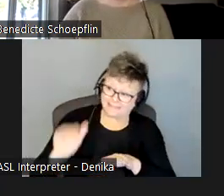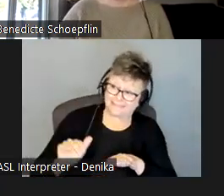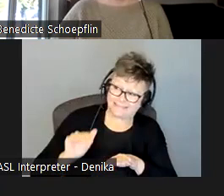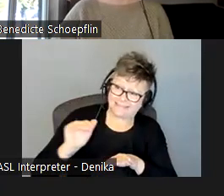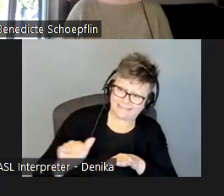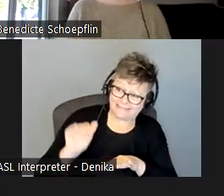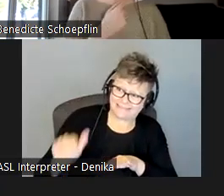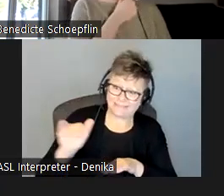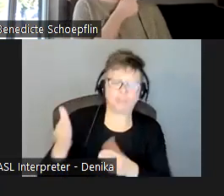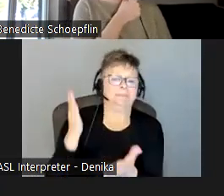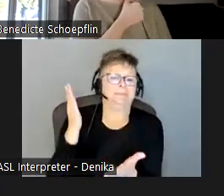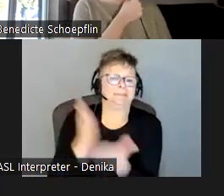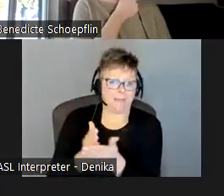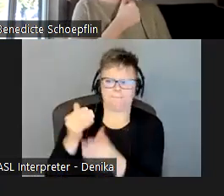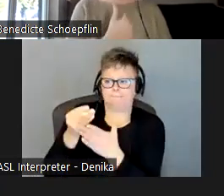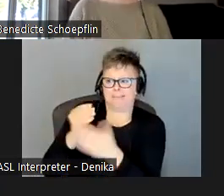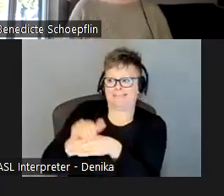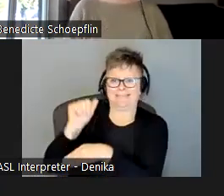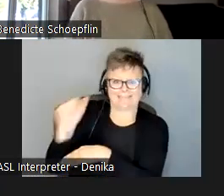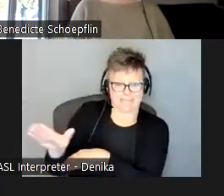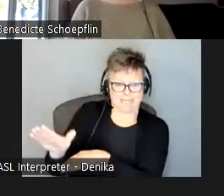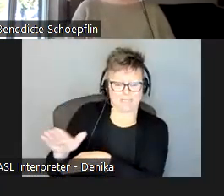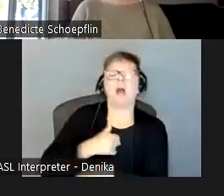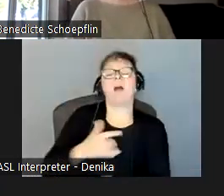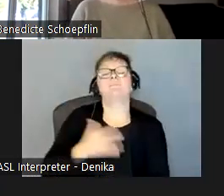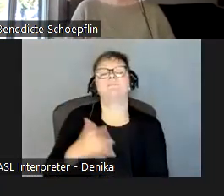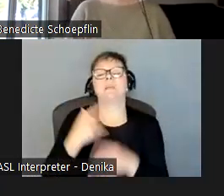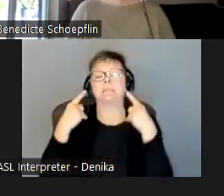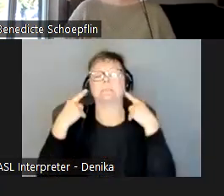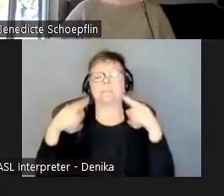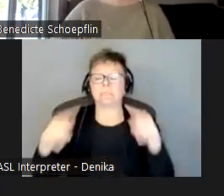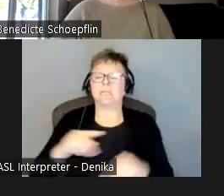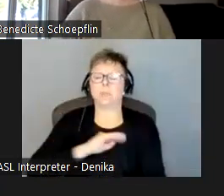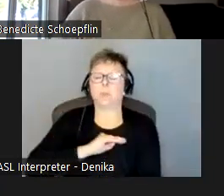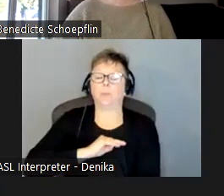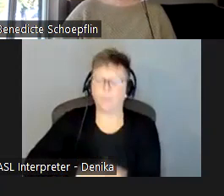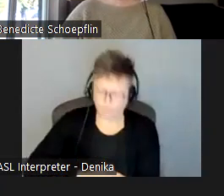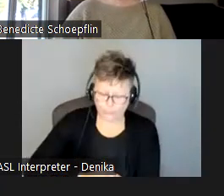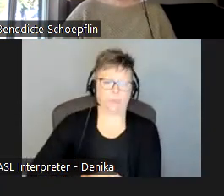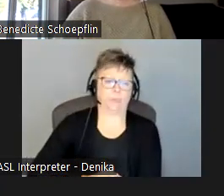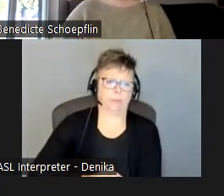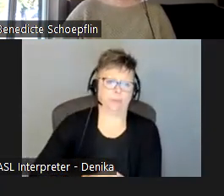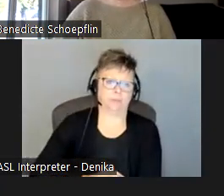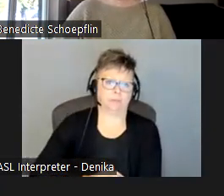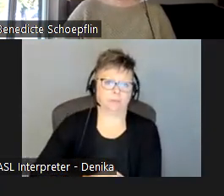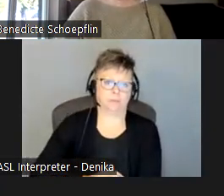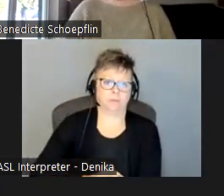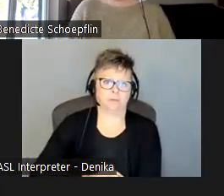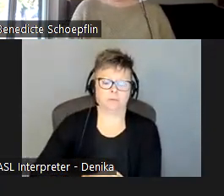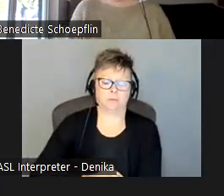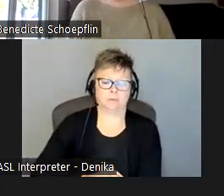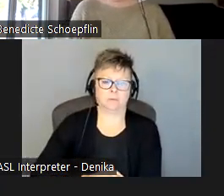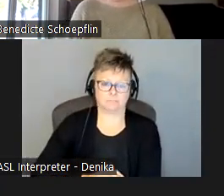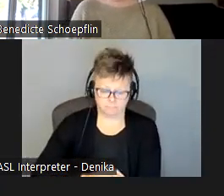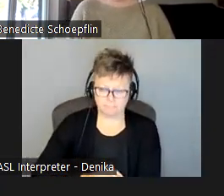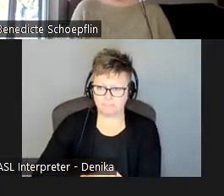stopped sending money. So to me, that's a successful story for me. And just the gentleman who didn't, like I